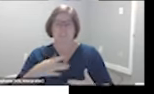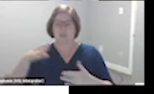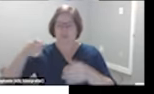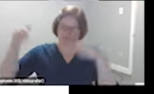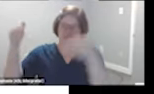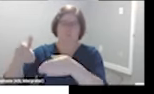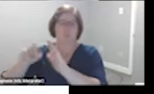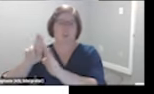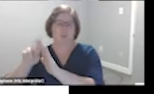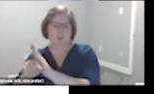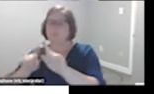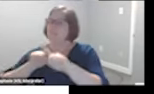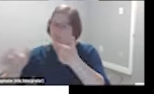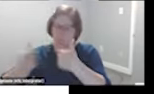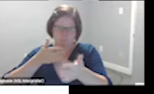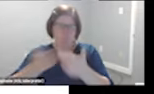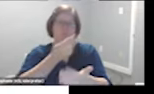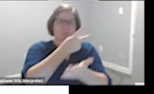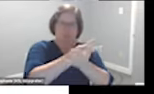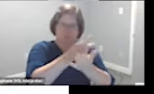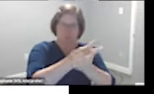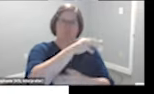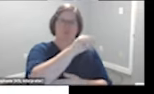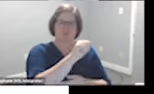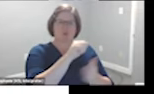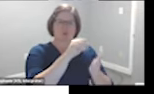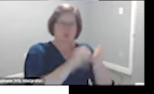and faculty and staff that they have access to it.